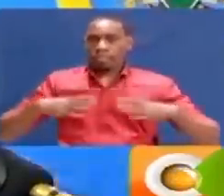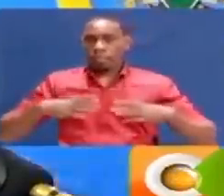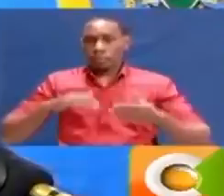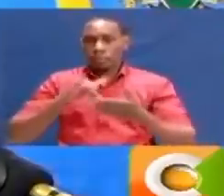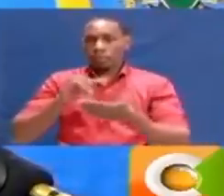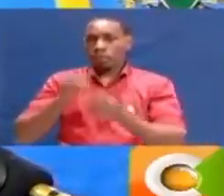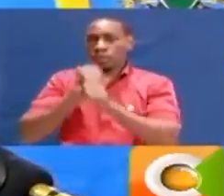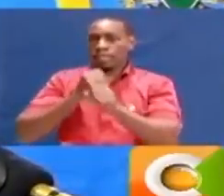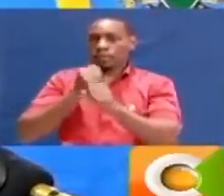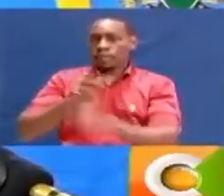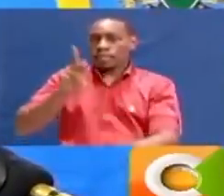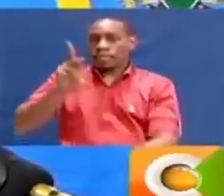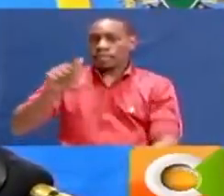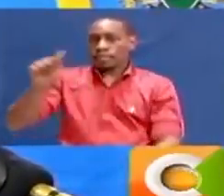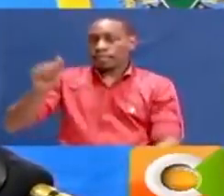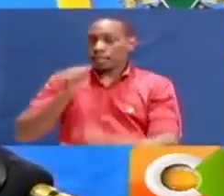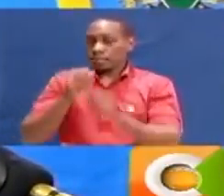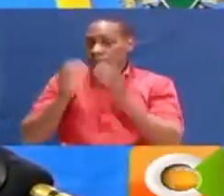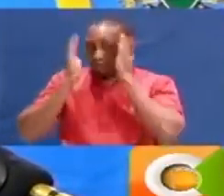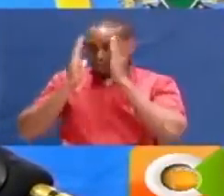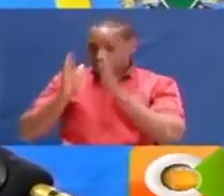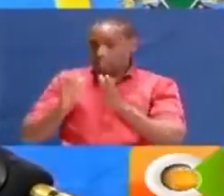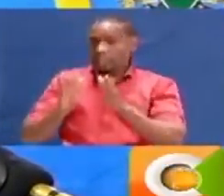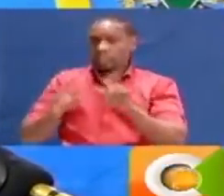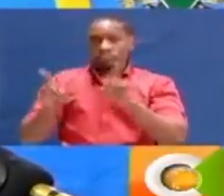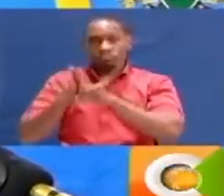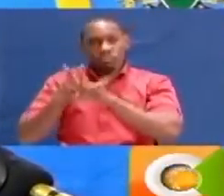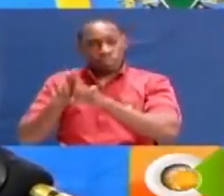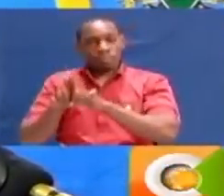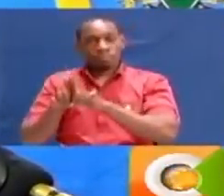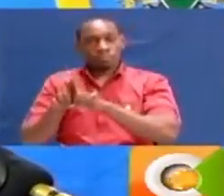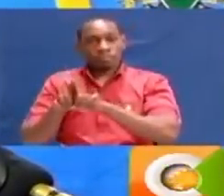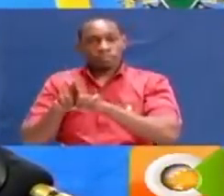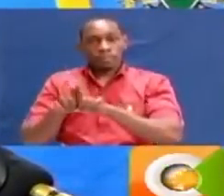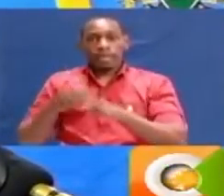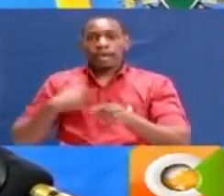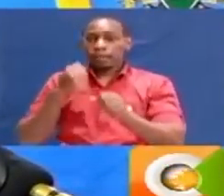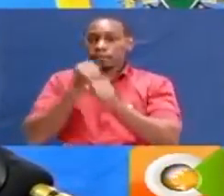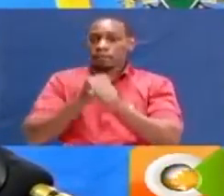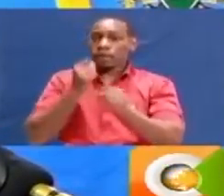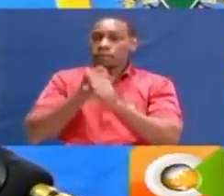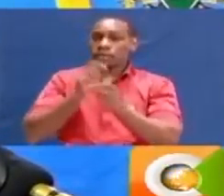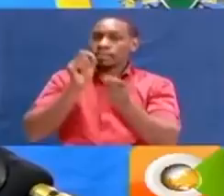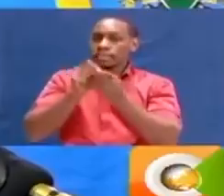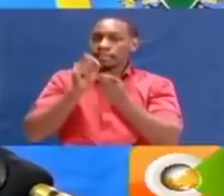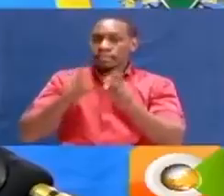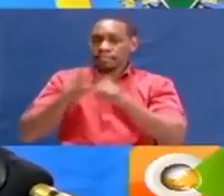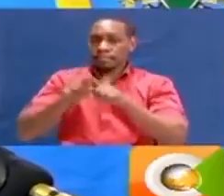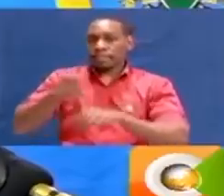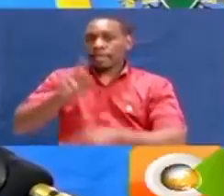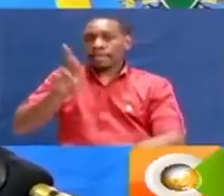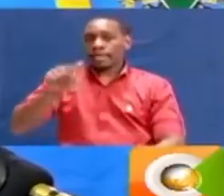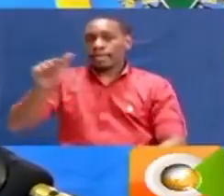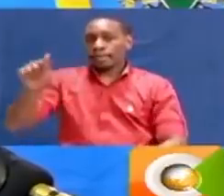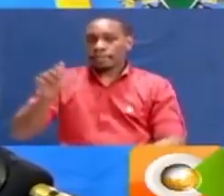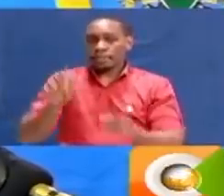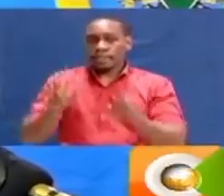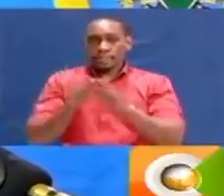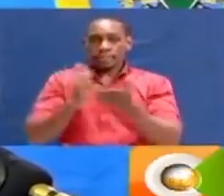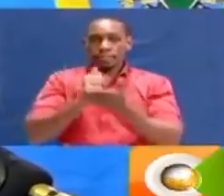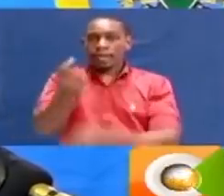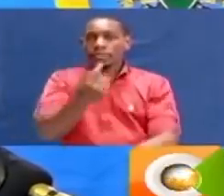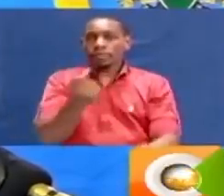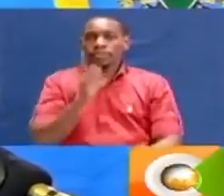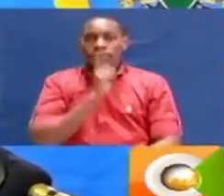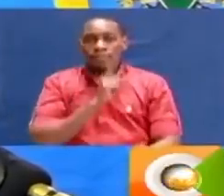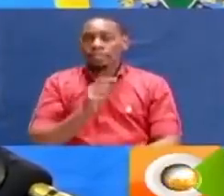very carefully, but we have done quite a bit of testing within KPA and also isolated quite a number